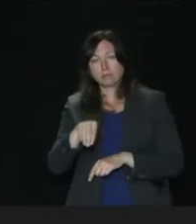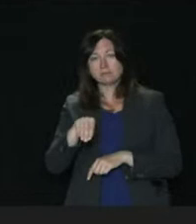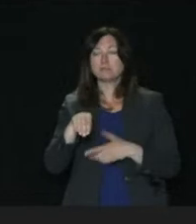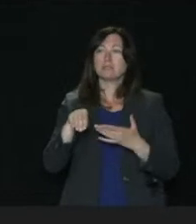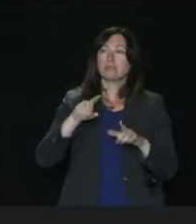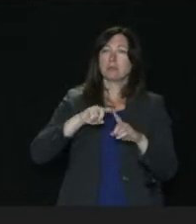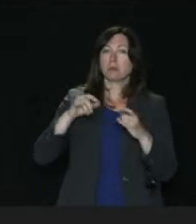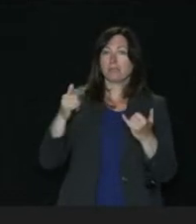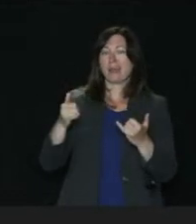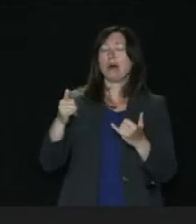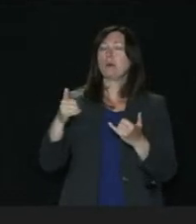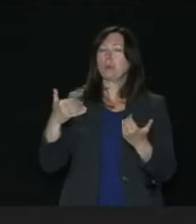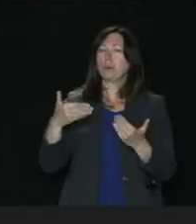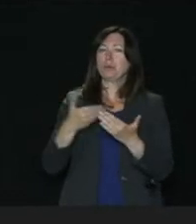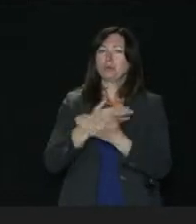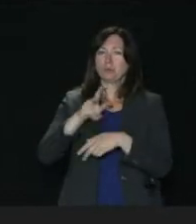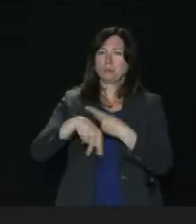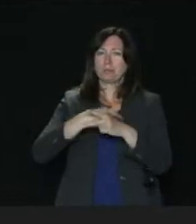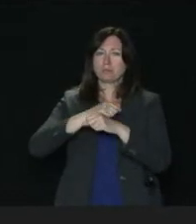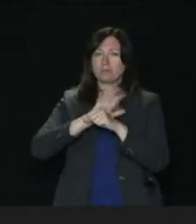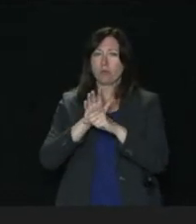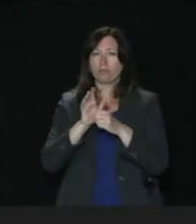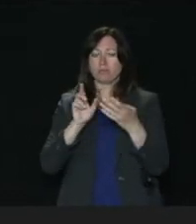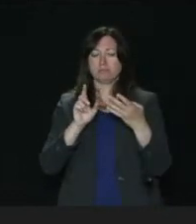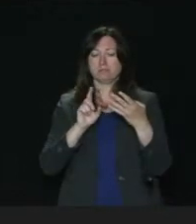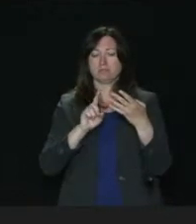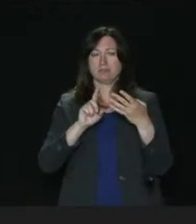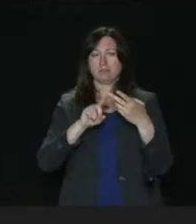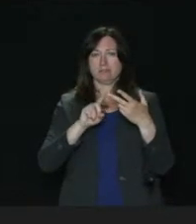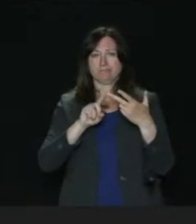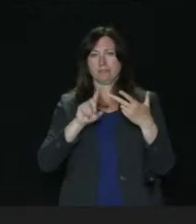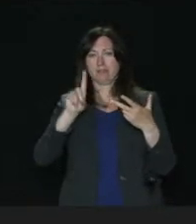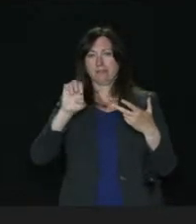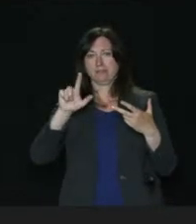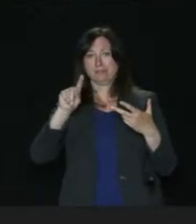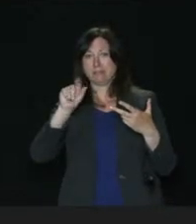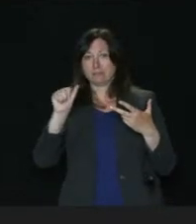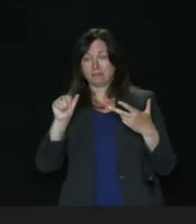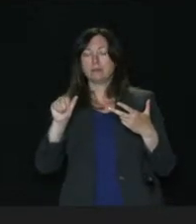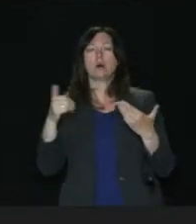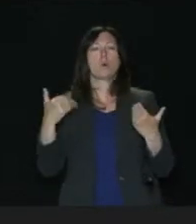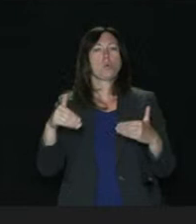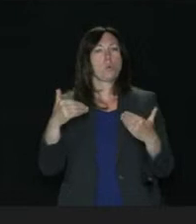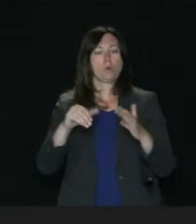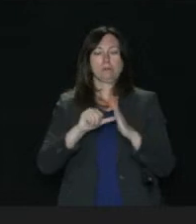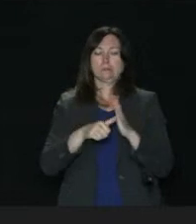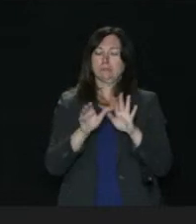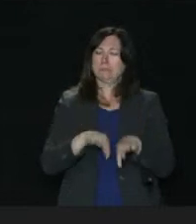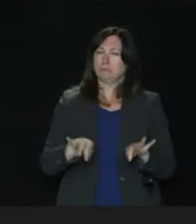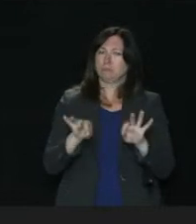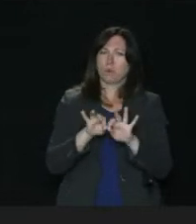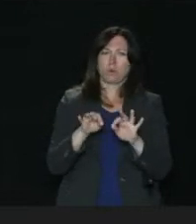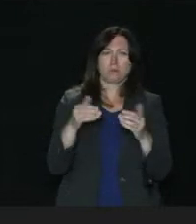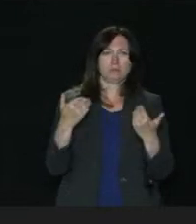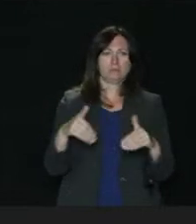the emergence of variants, including Delta variant, I think it just underlines the point that it's so important for everyone to realize that